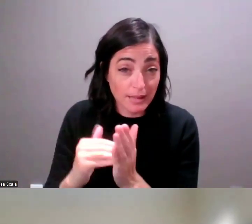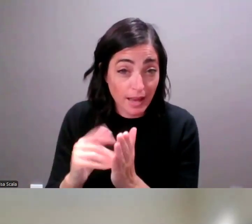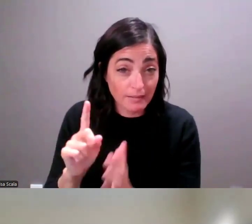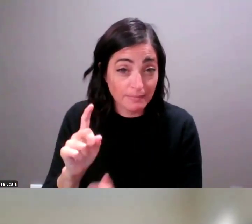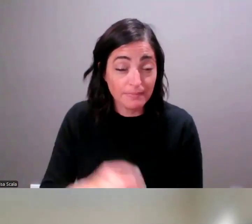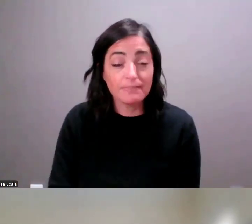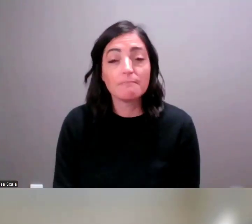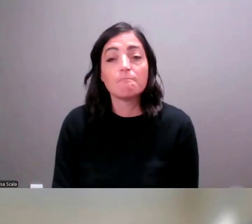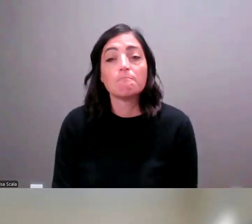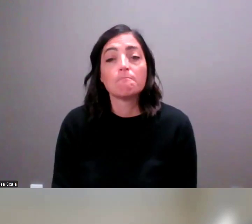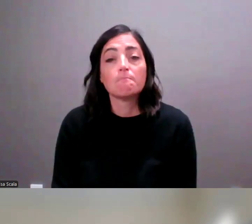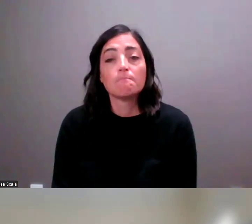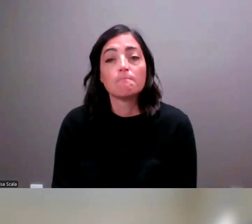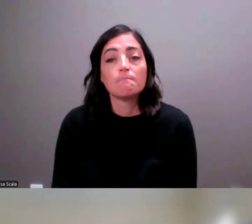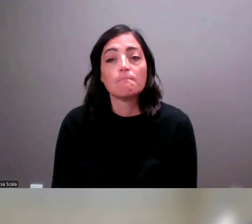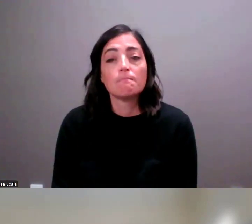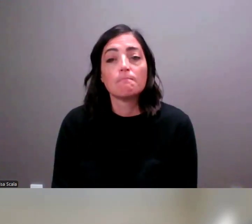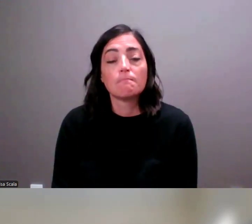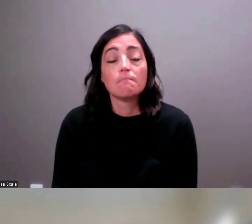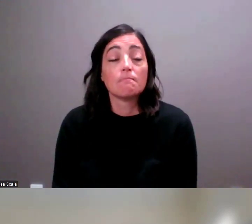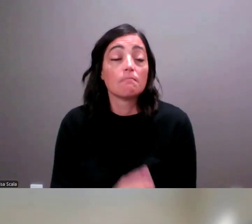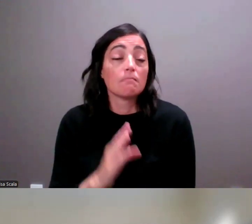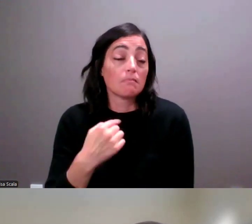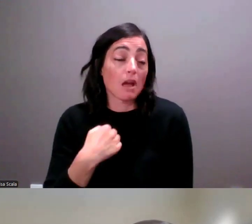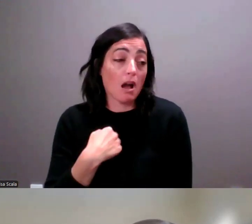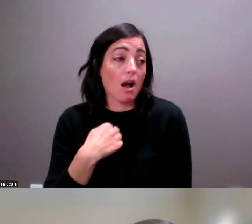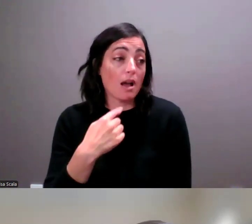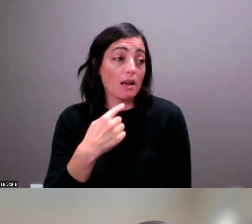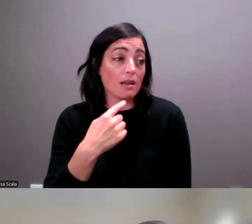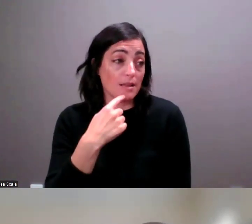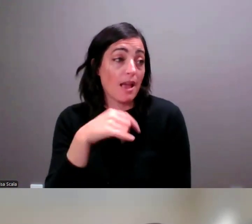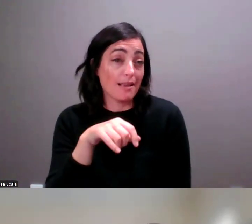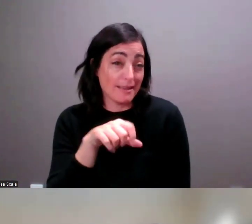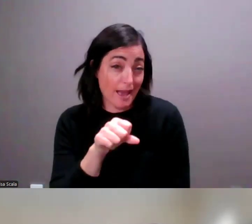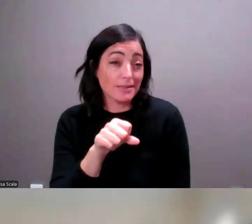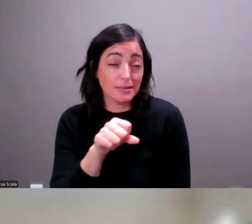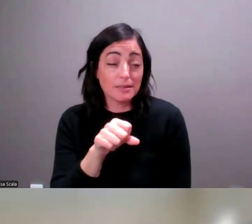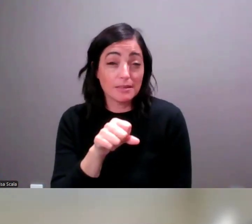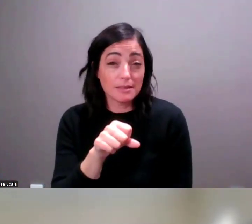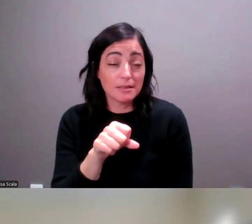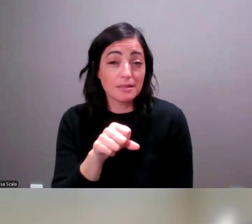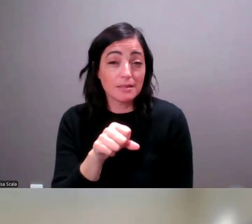I would say that the answer is yes,